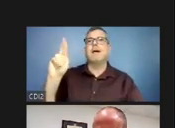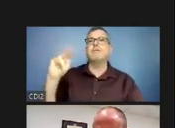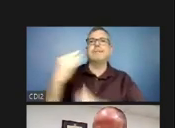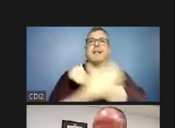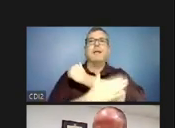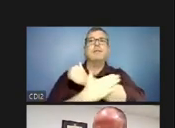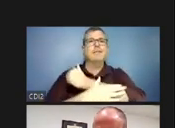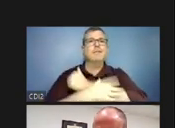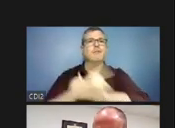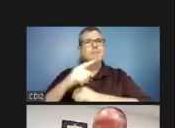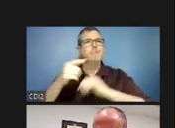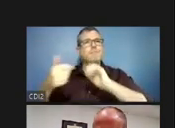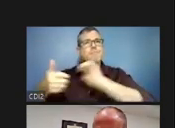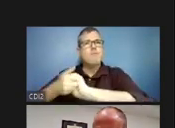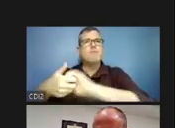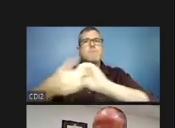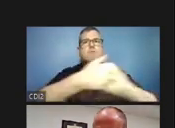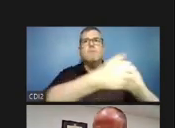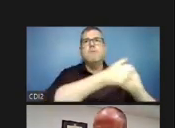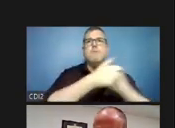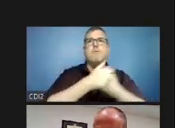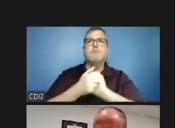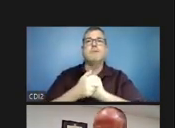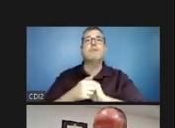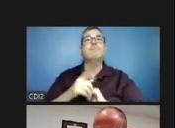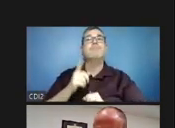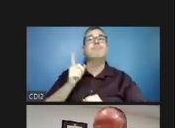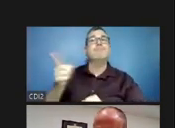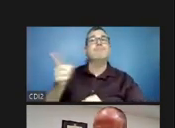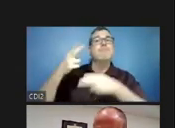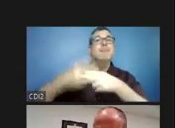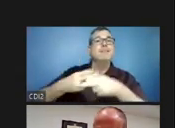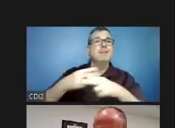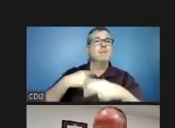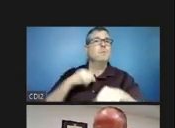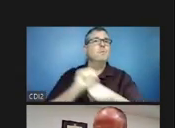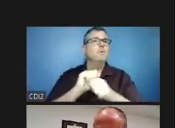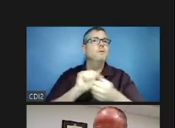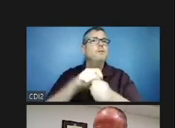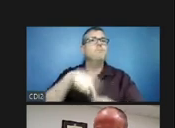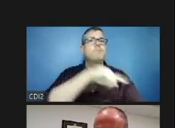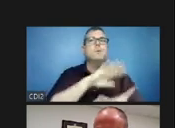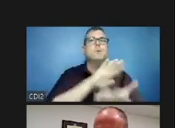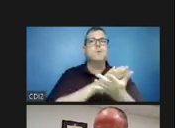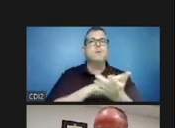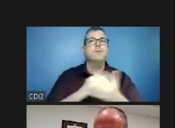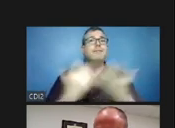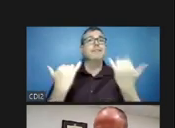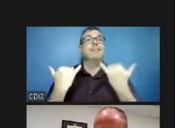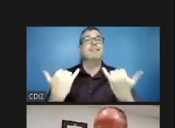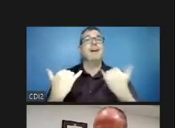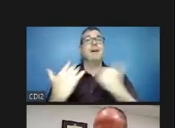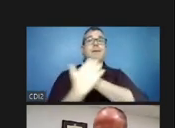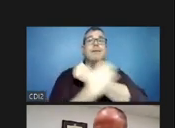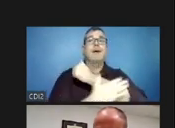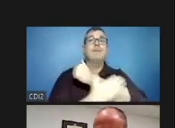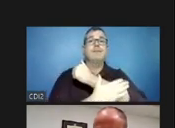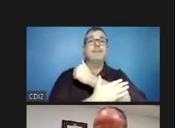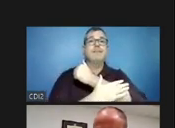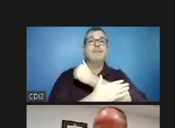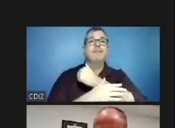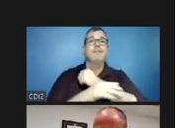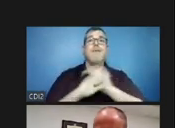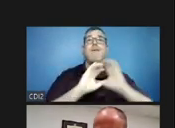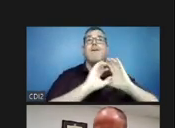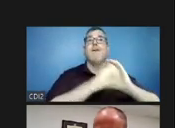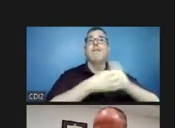the schools, and I'm actually at the County Office of Education because it really does take partnership for us to advance